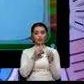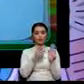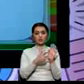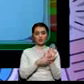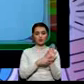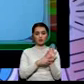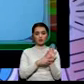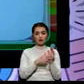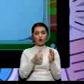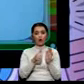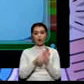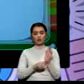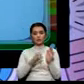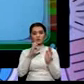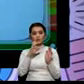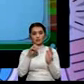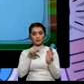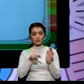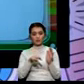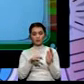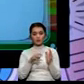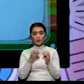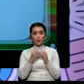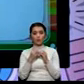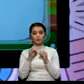118 metr 60 santimetrimiz